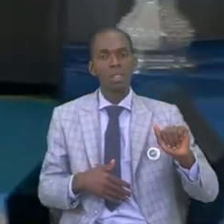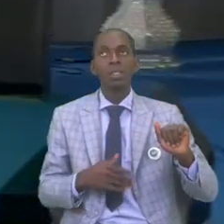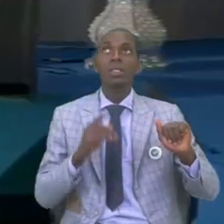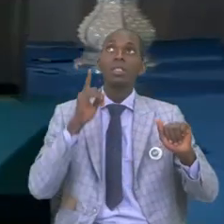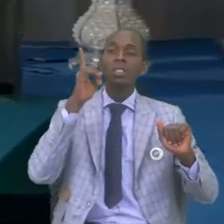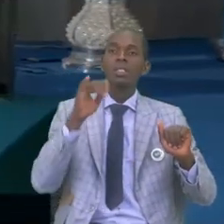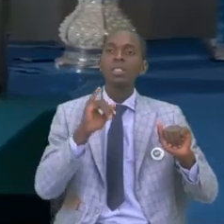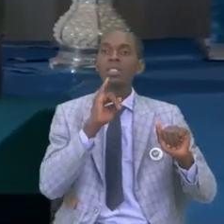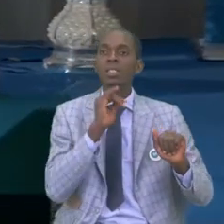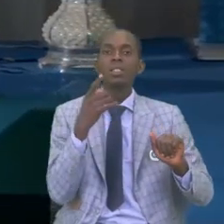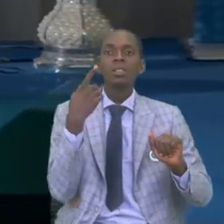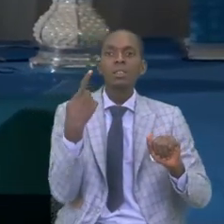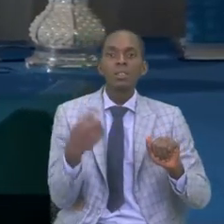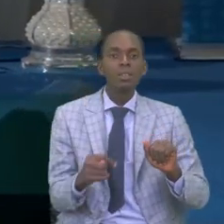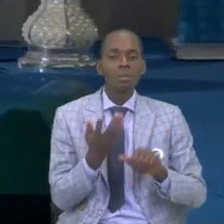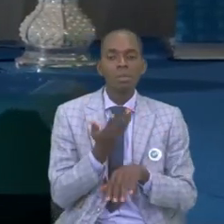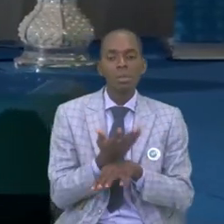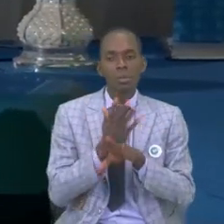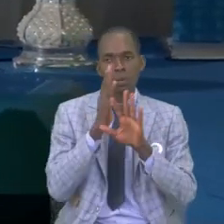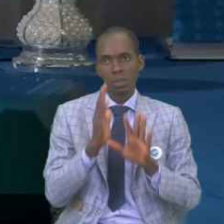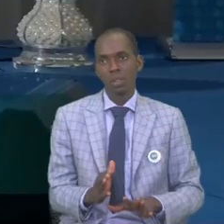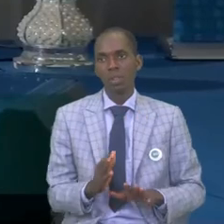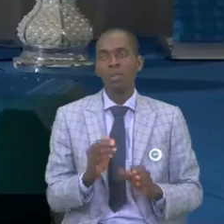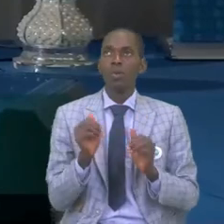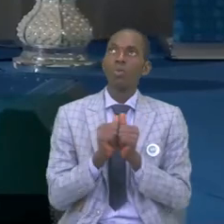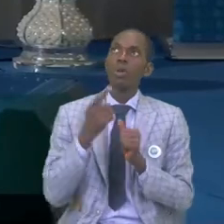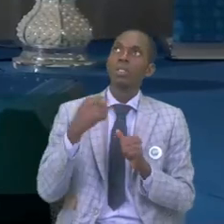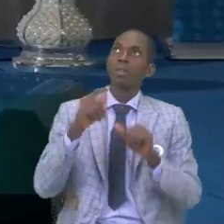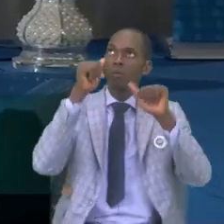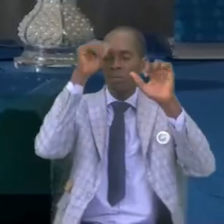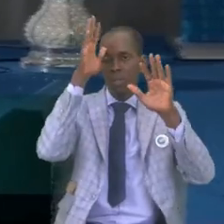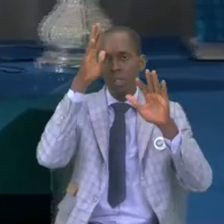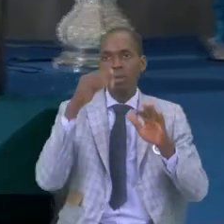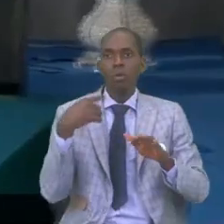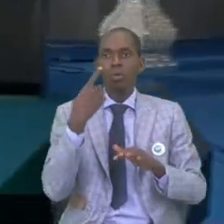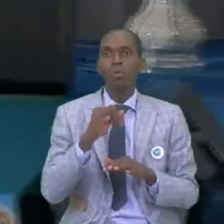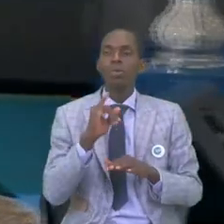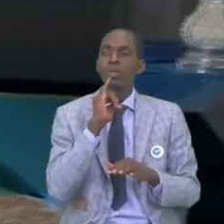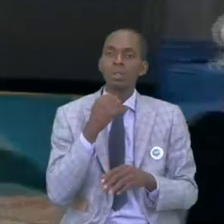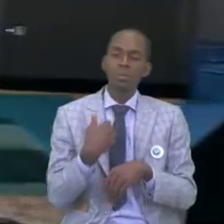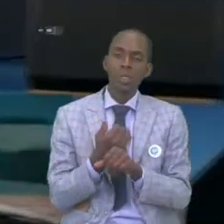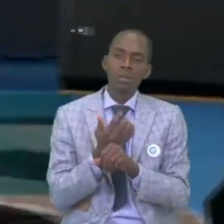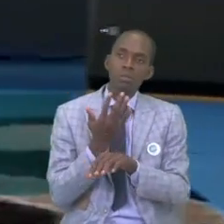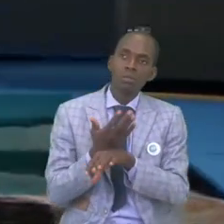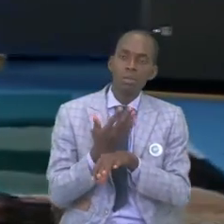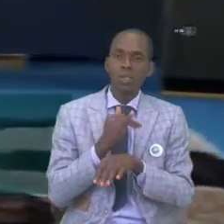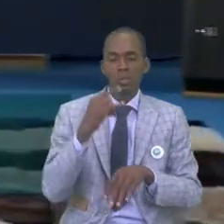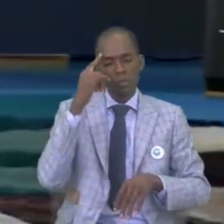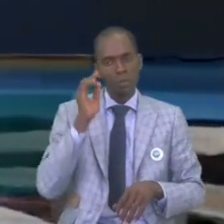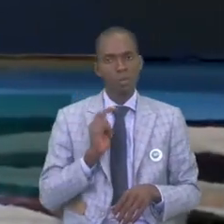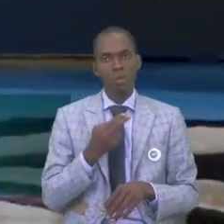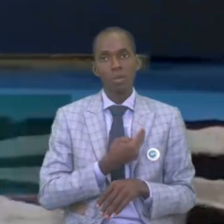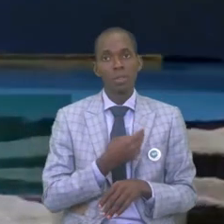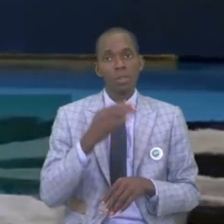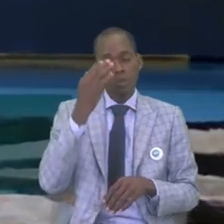the Father, and his name is Jesus Christ. He's the propitiation for our sins. When you think about the advocate, you understand